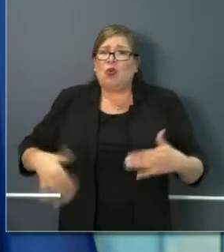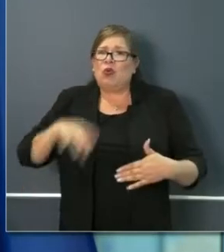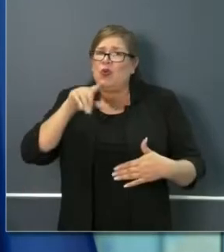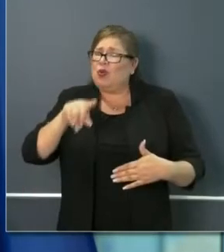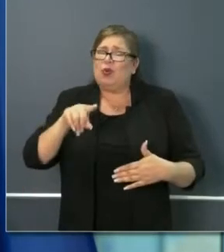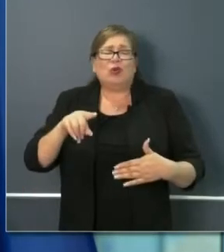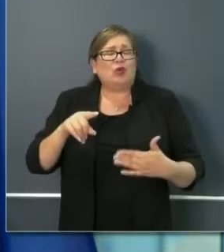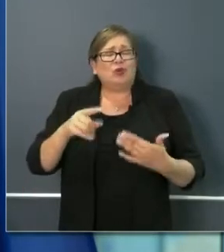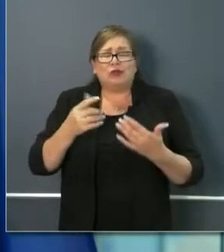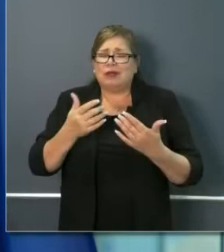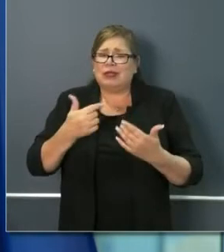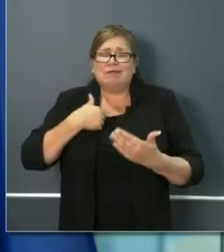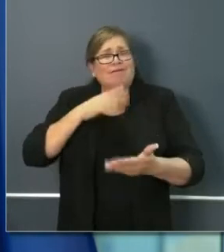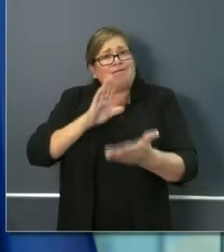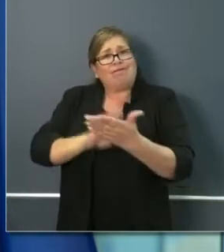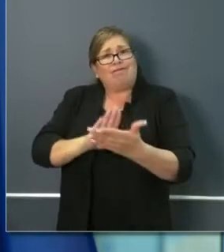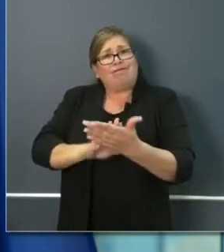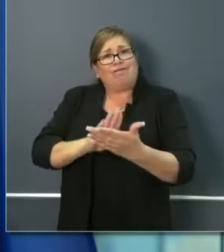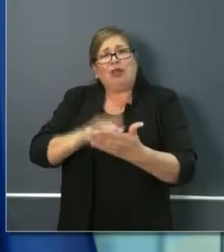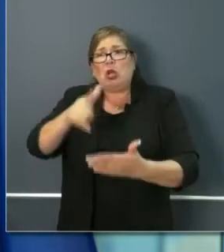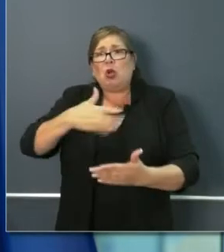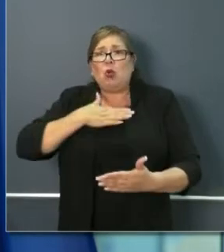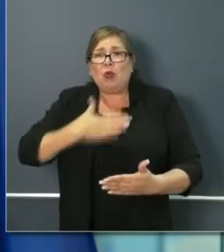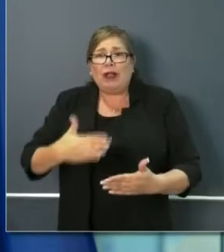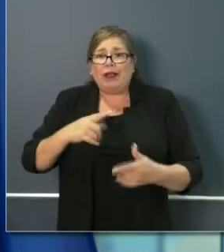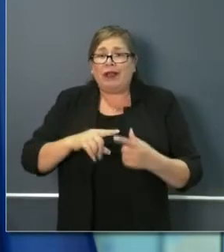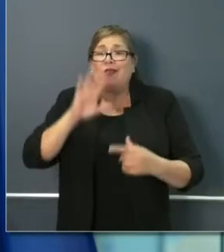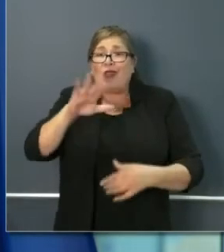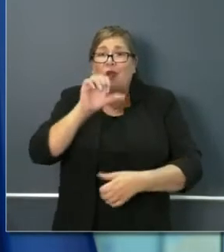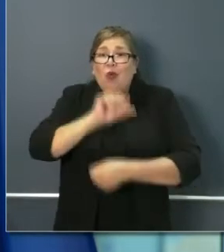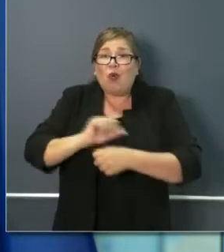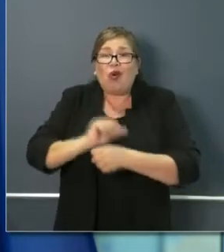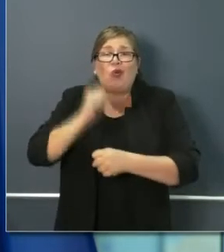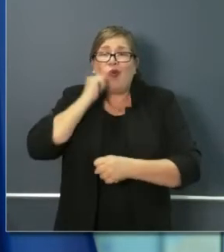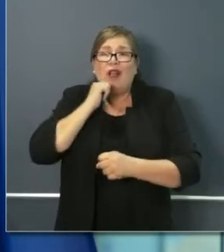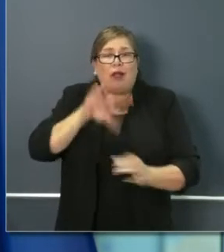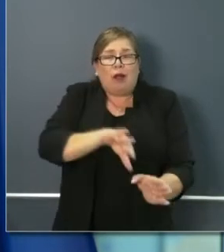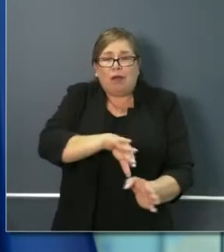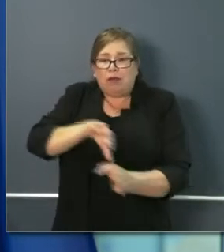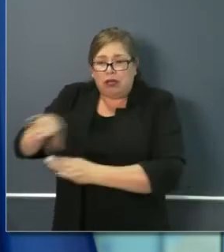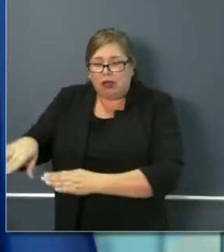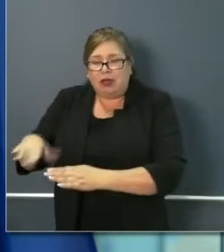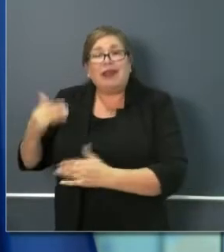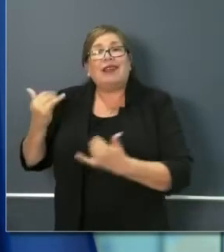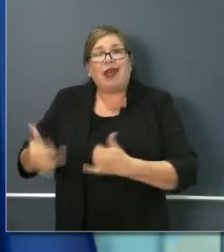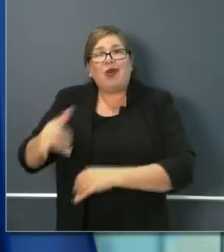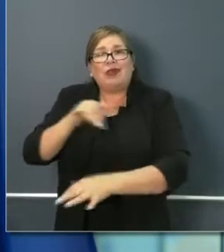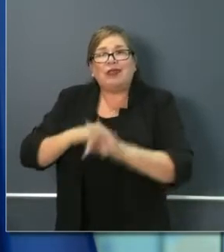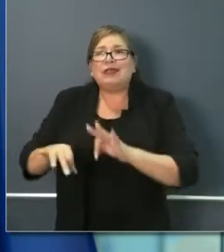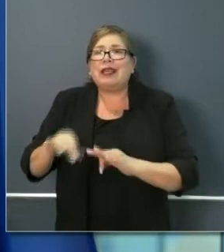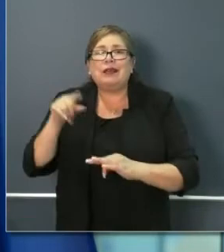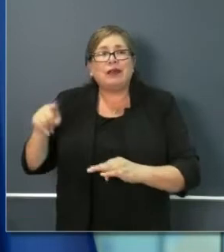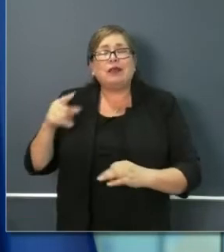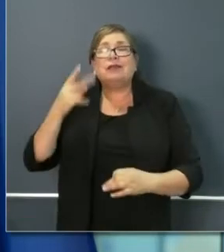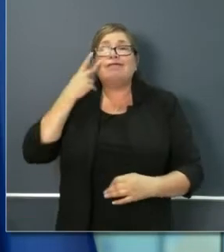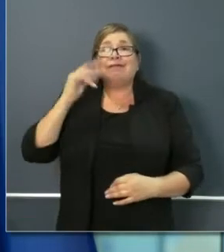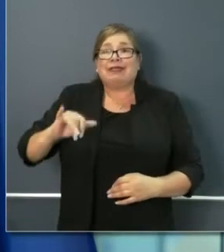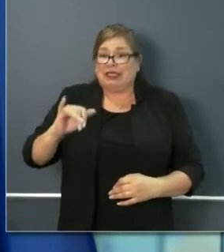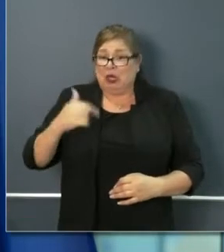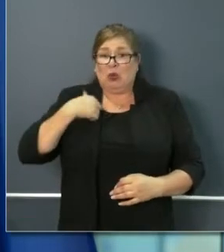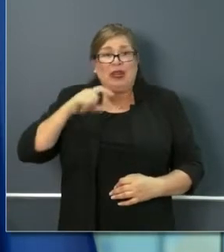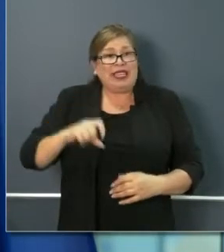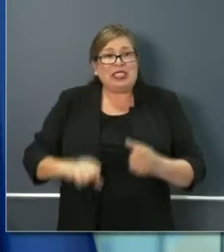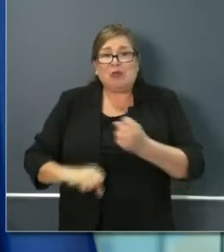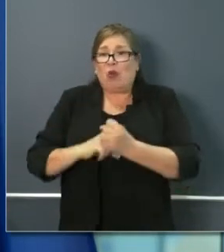to reprioritize their production efforts down there and look at meeting us where we need most support,